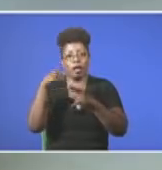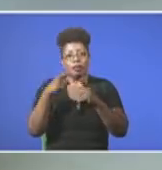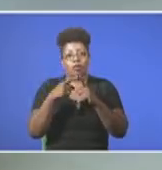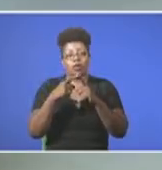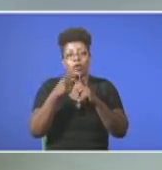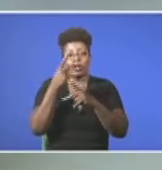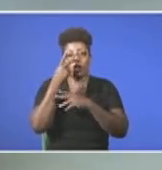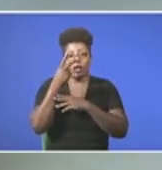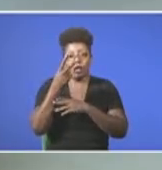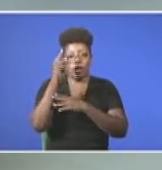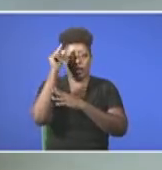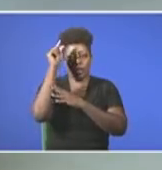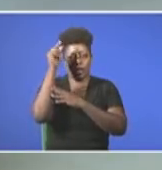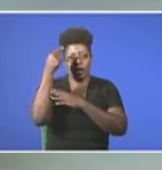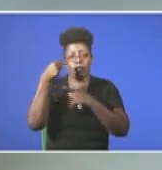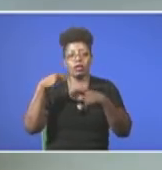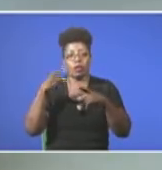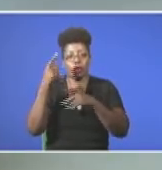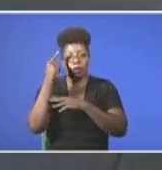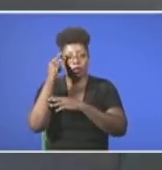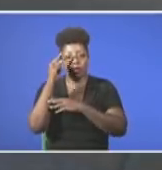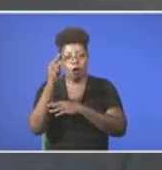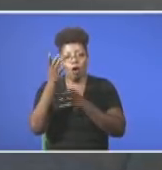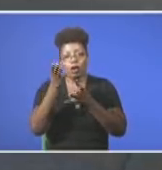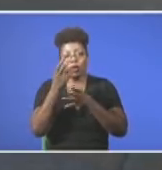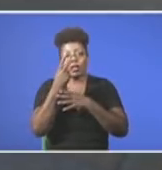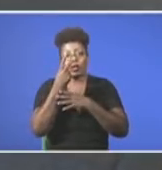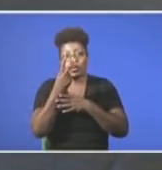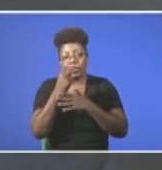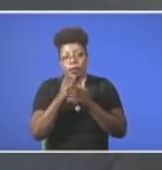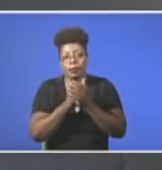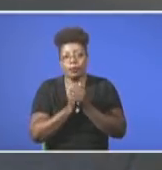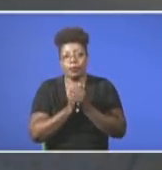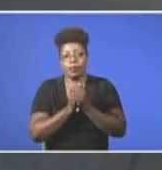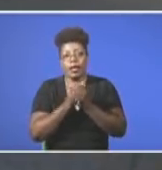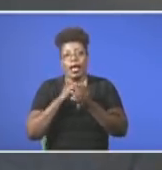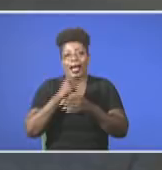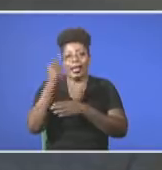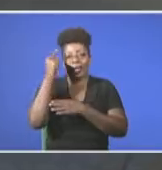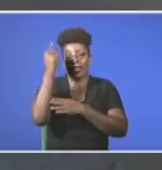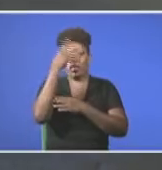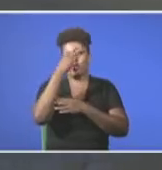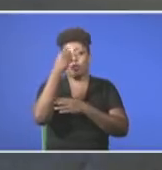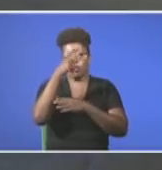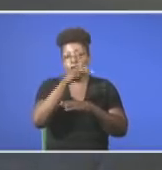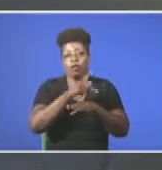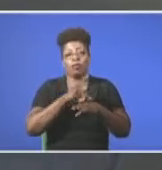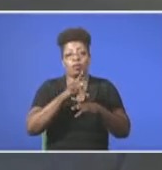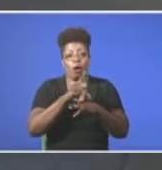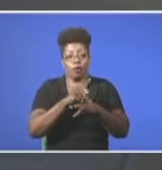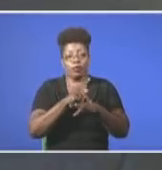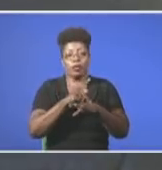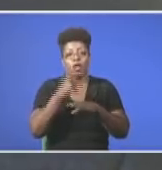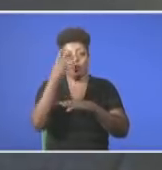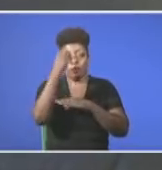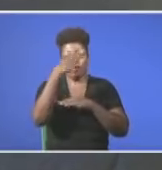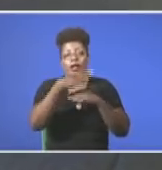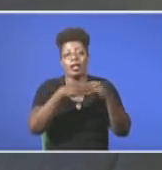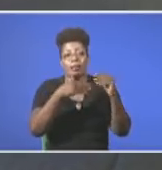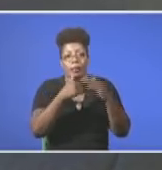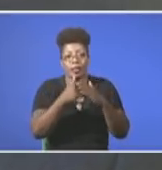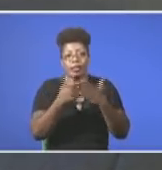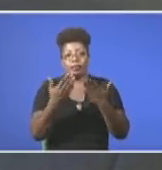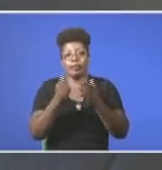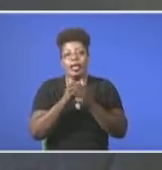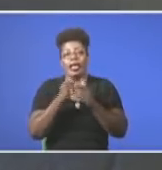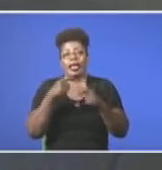look government is going for. Let's play the safe bet. I think it's a beautiful property as it is. Let's simply renovate